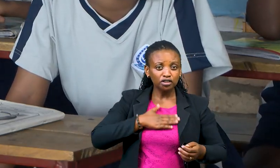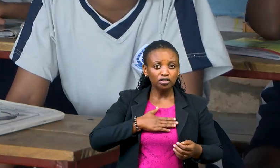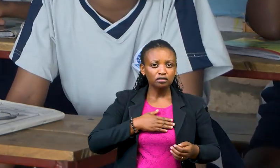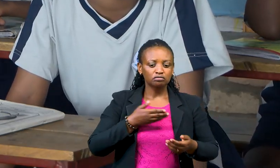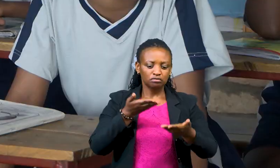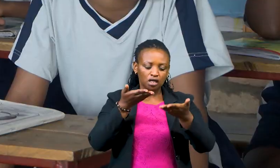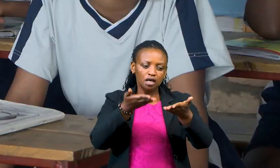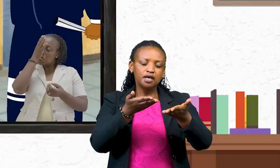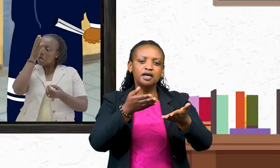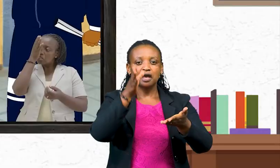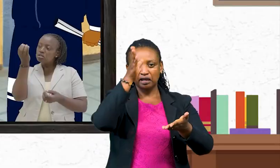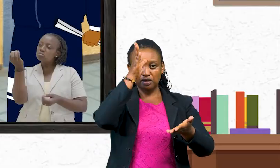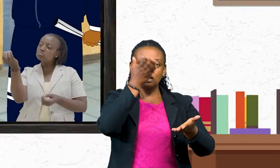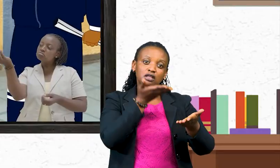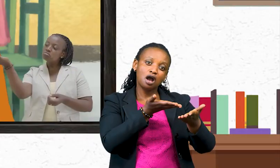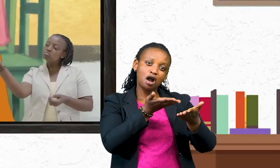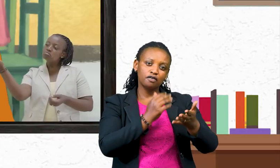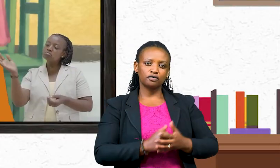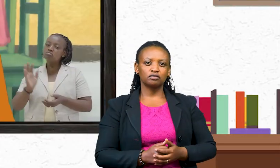Here, Dad.